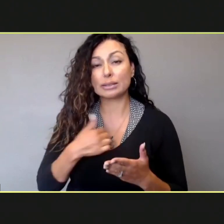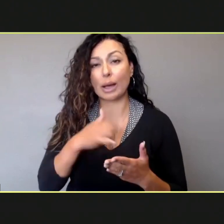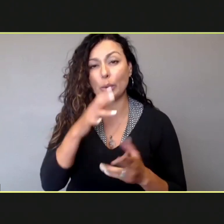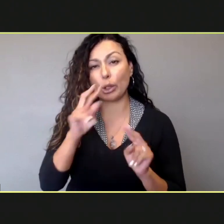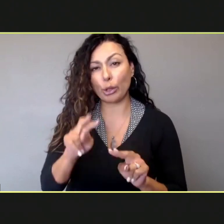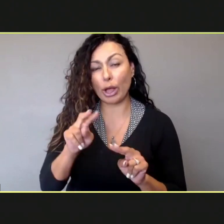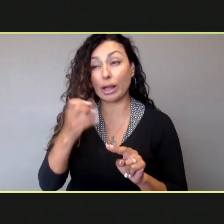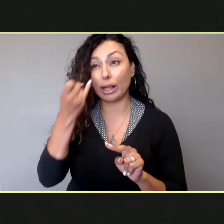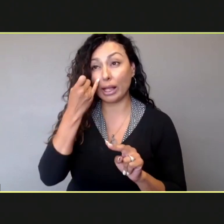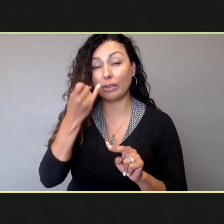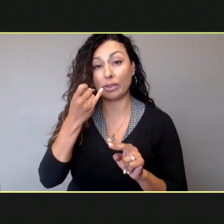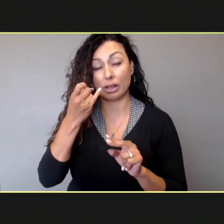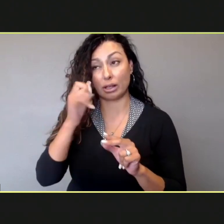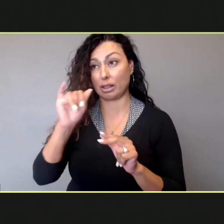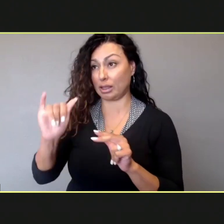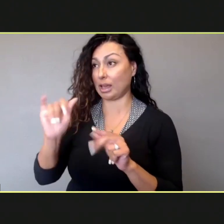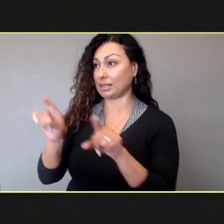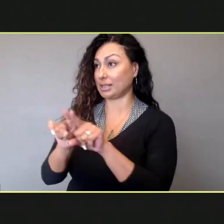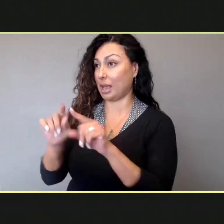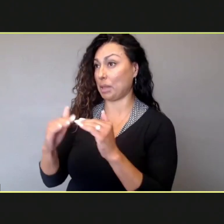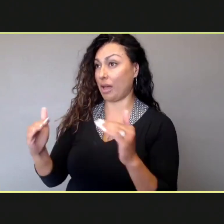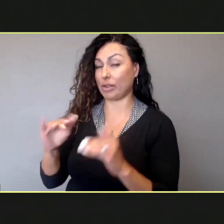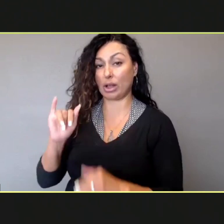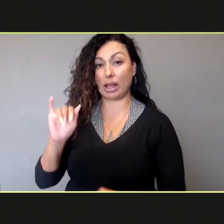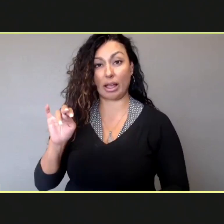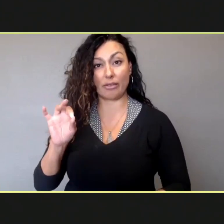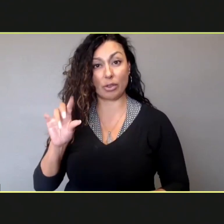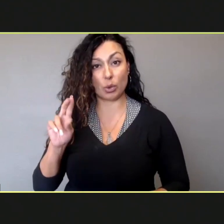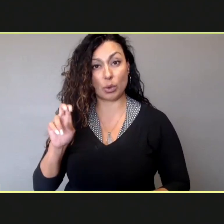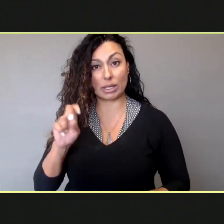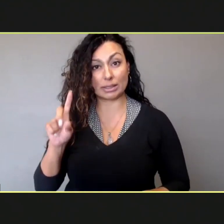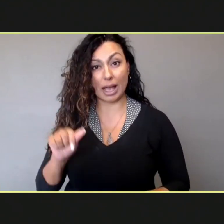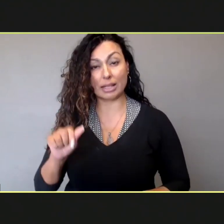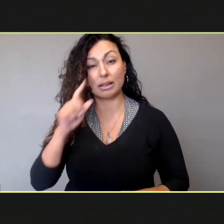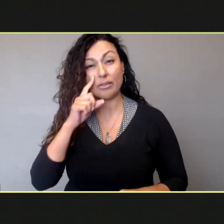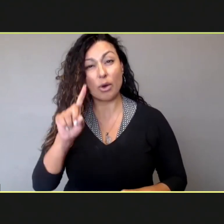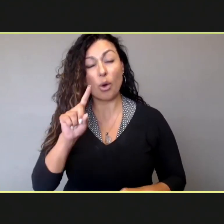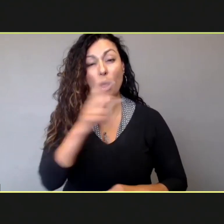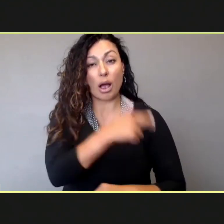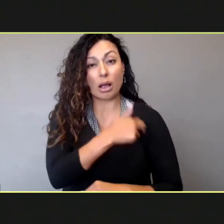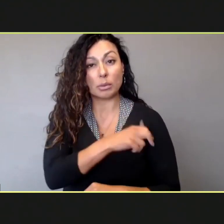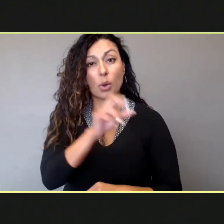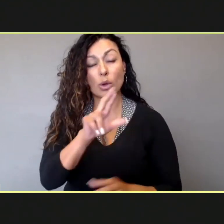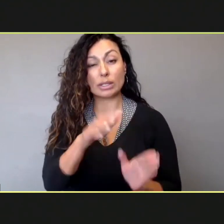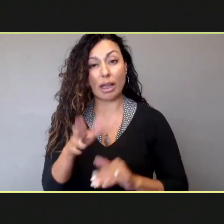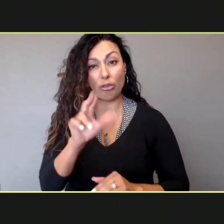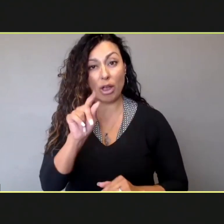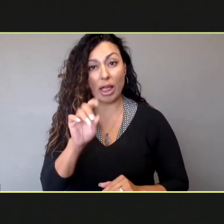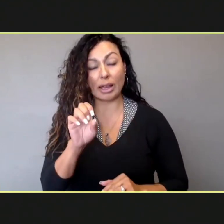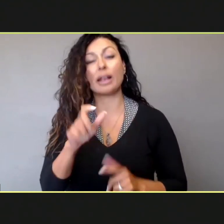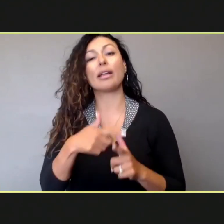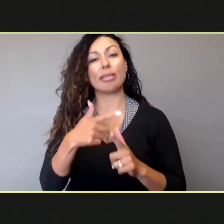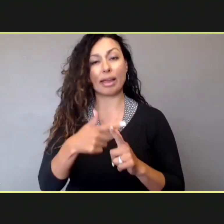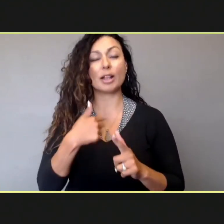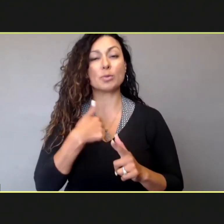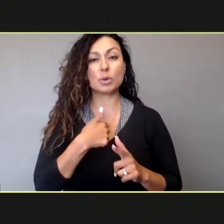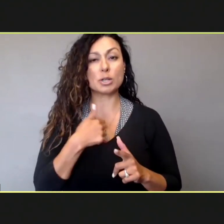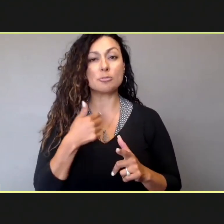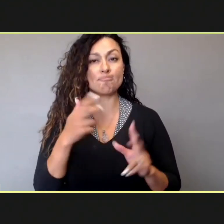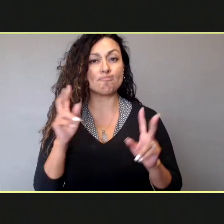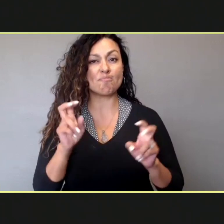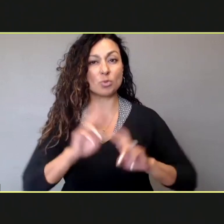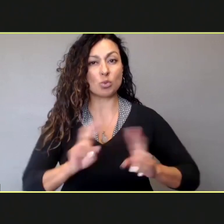it got to the influenza level of hospitalization or death rates, I think we'd probably be ready as